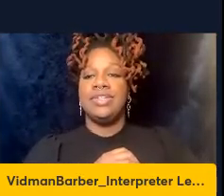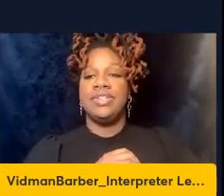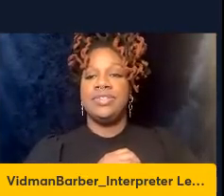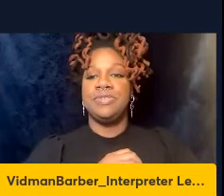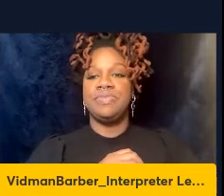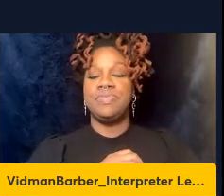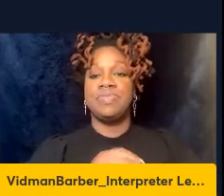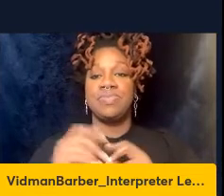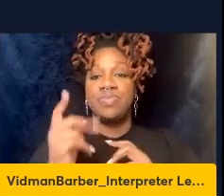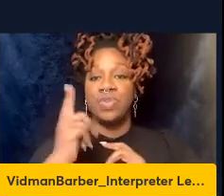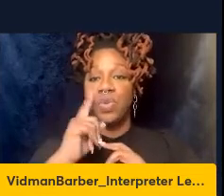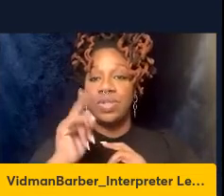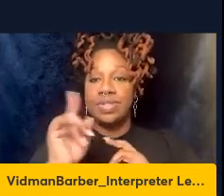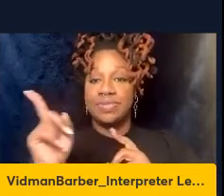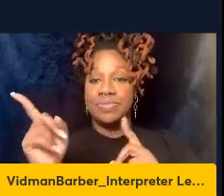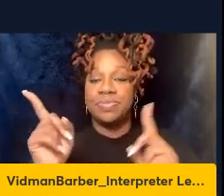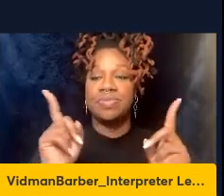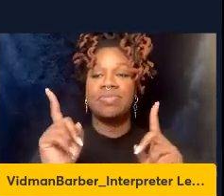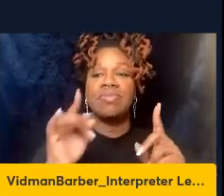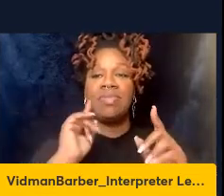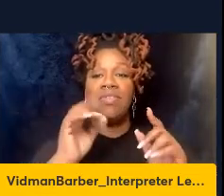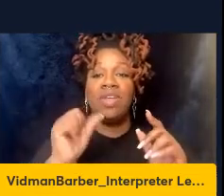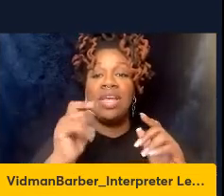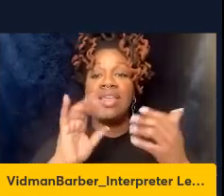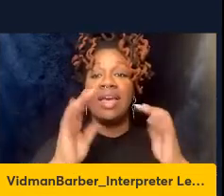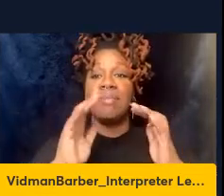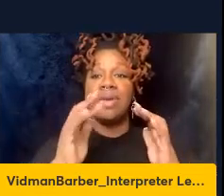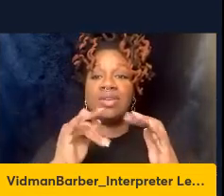IgG. And then for another comparison, you can